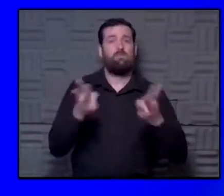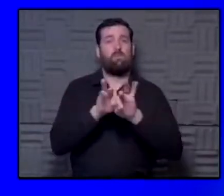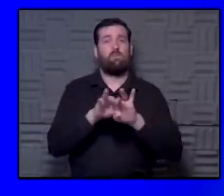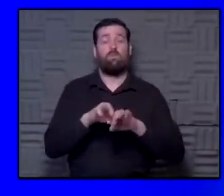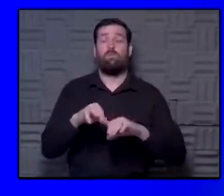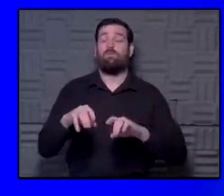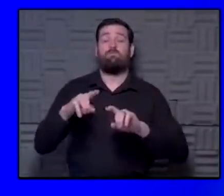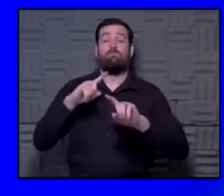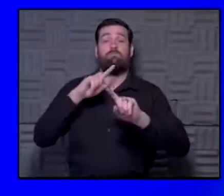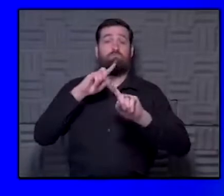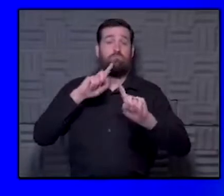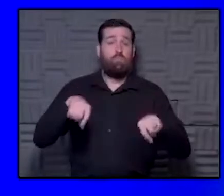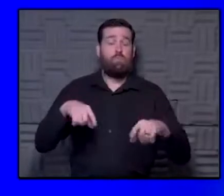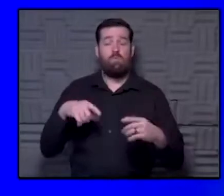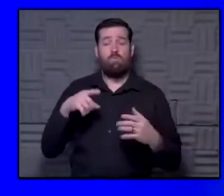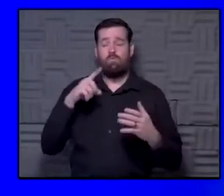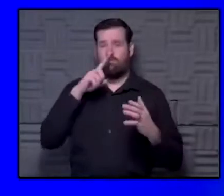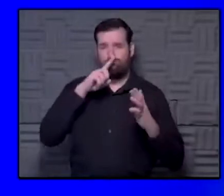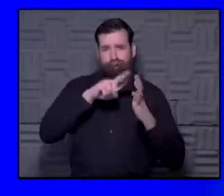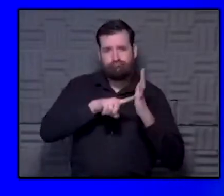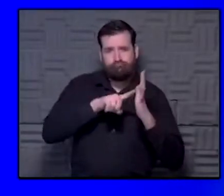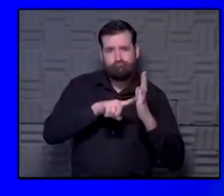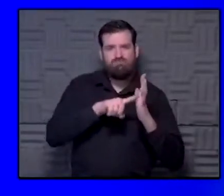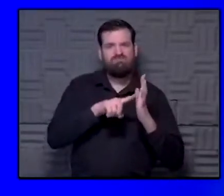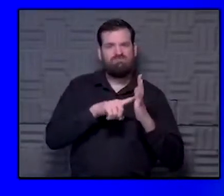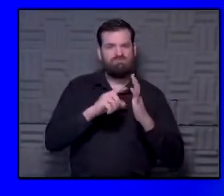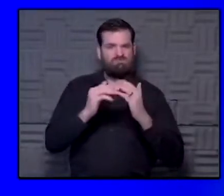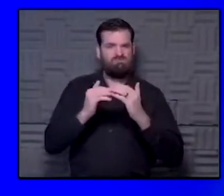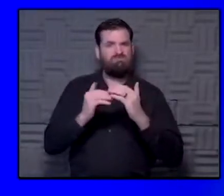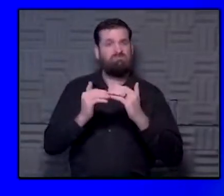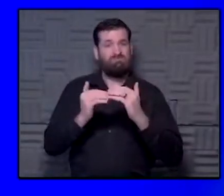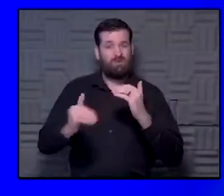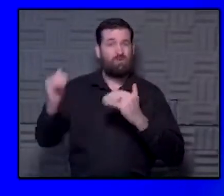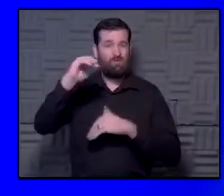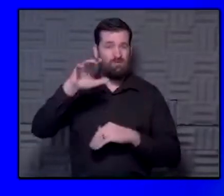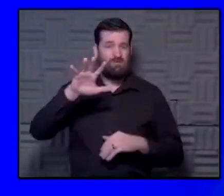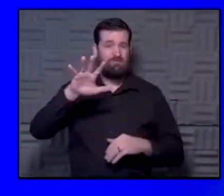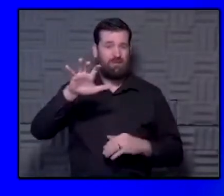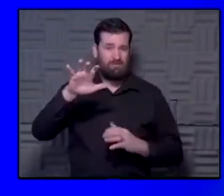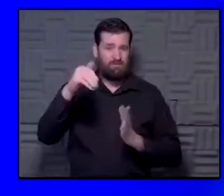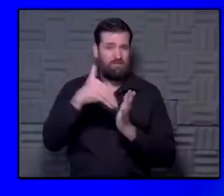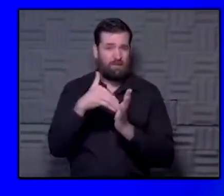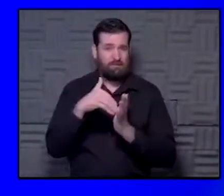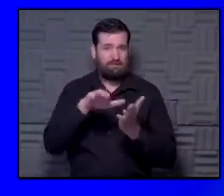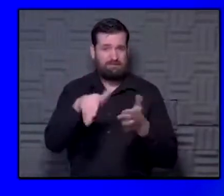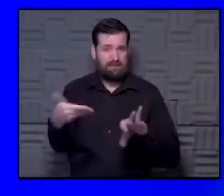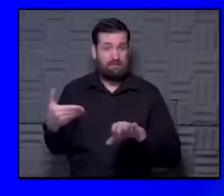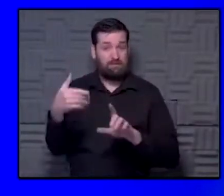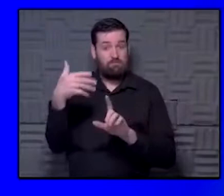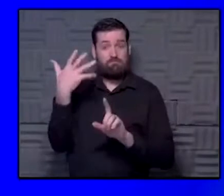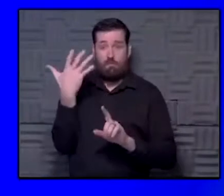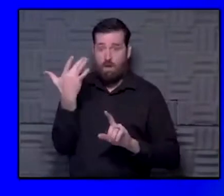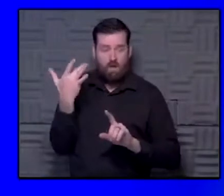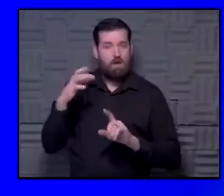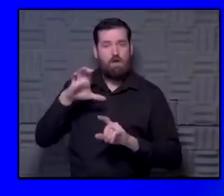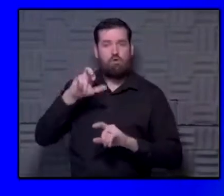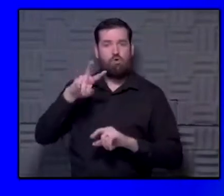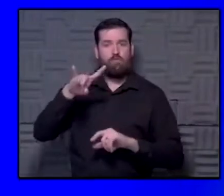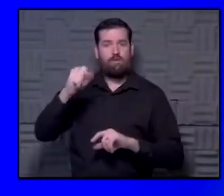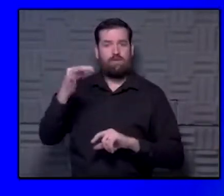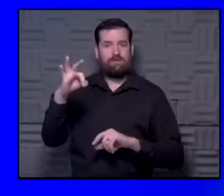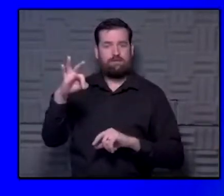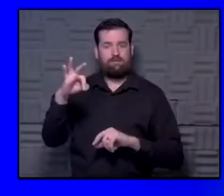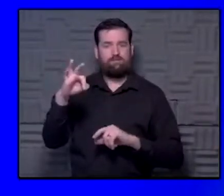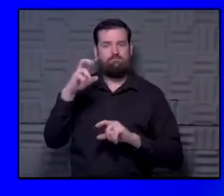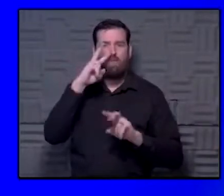a report that looked at, you know, we've had over 500,000 deaths in a year from COVID-19. If you look at the last